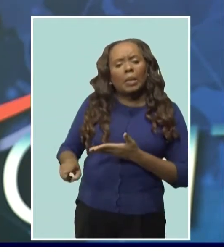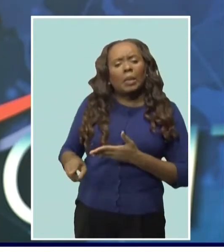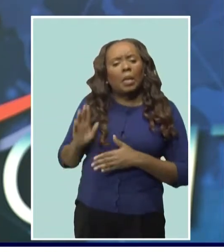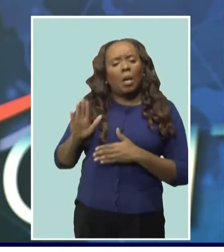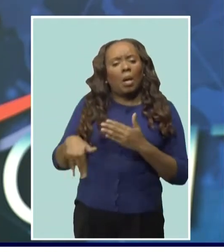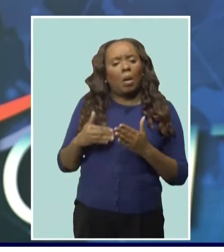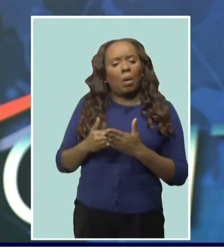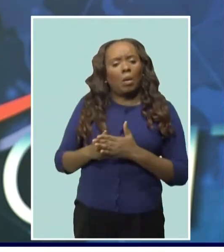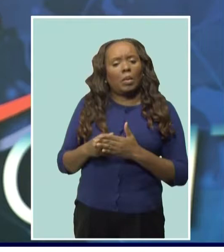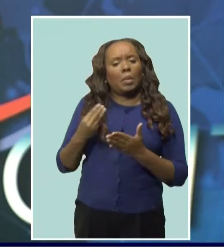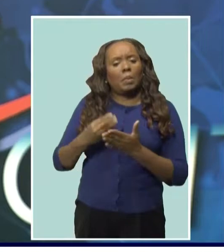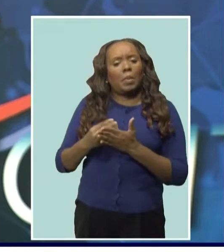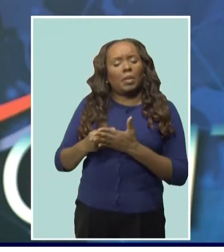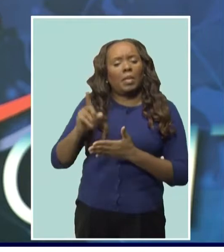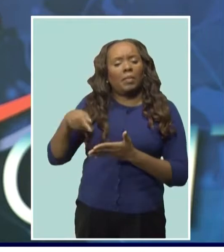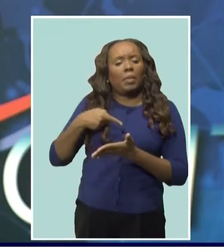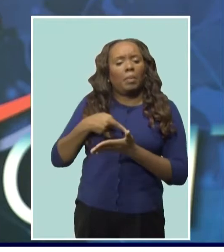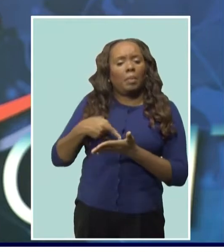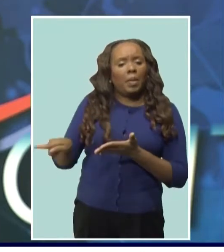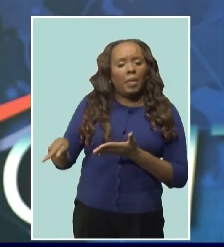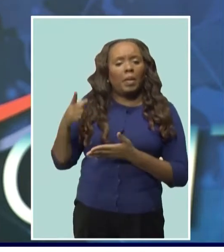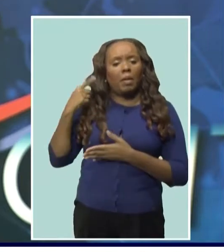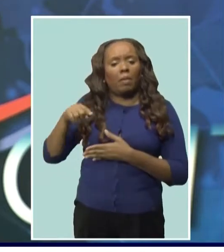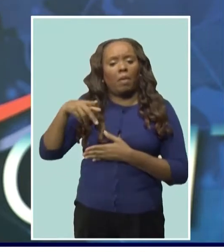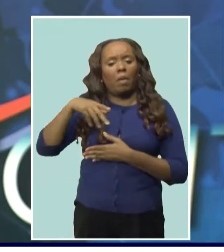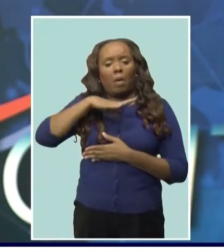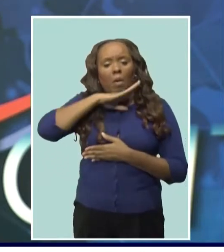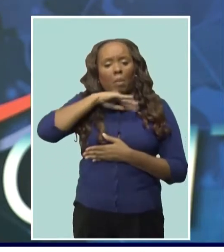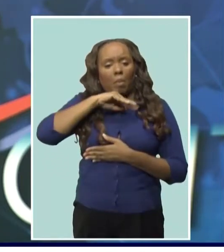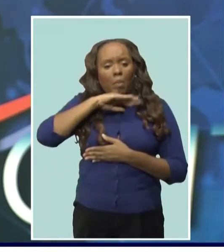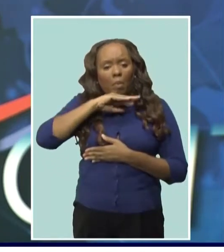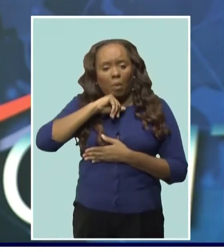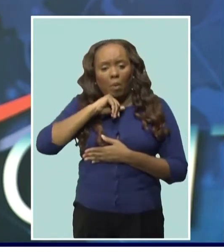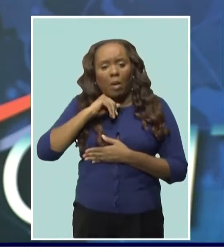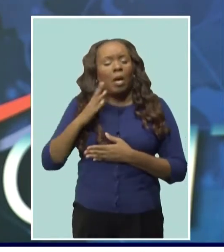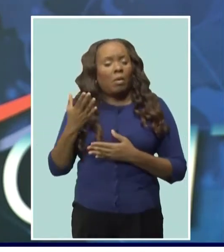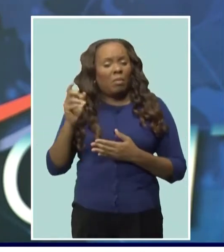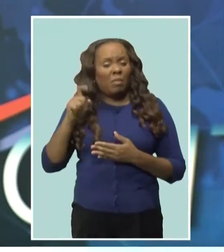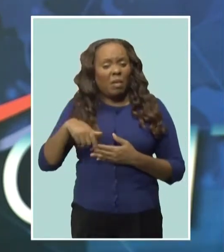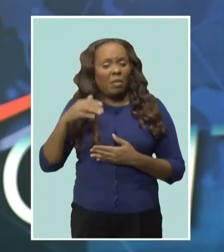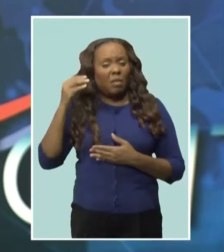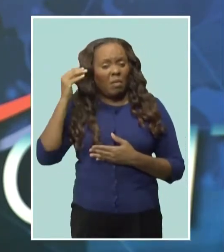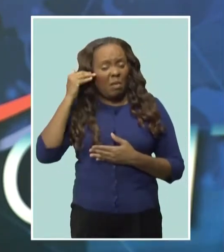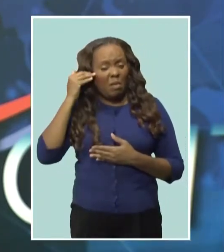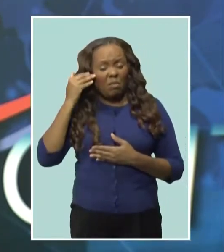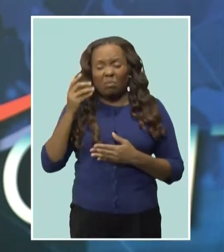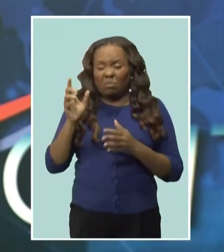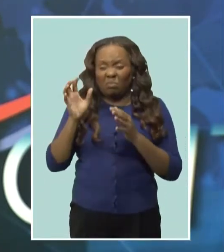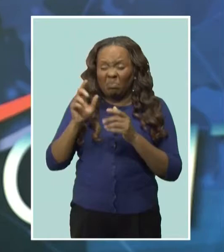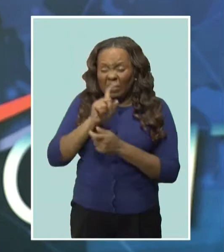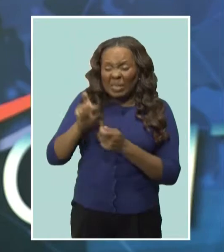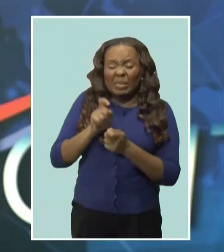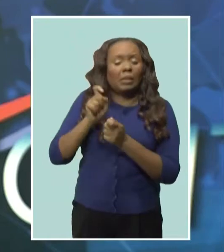cases are significantly below the maximum tariff of 185%.